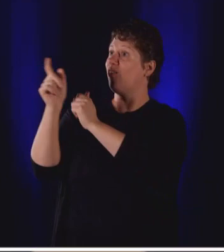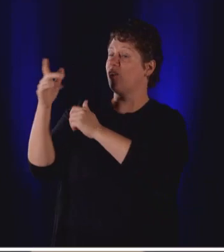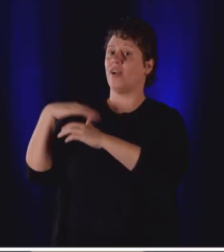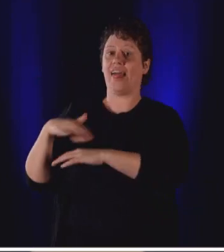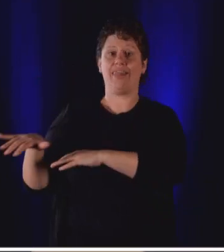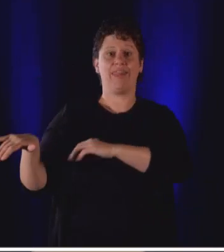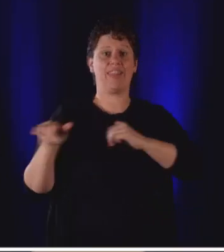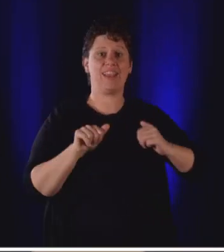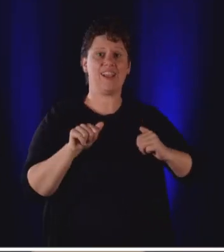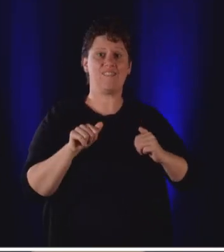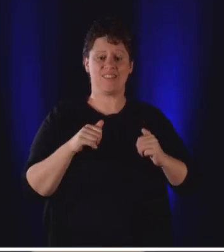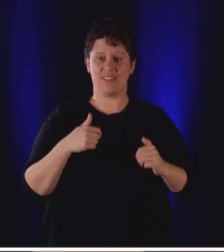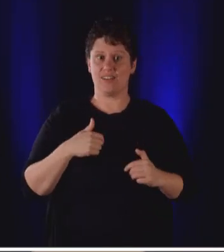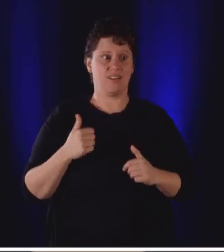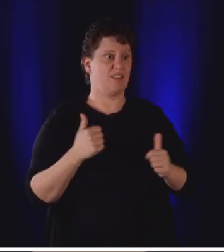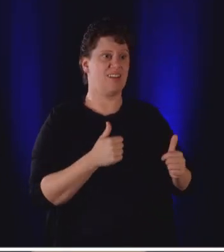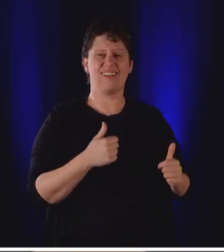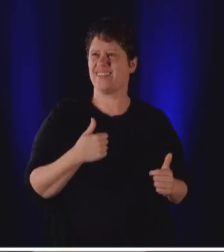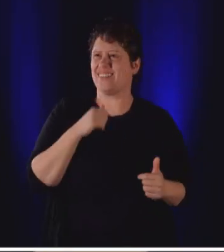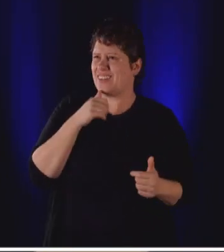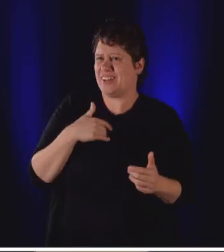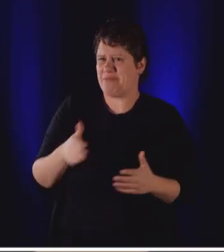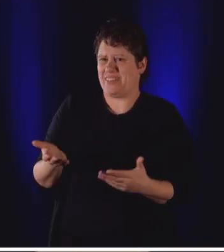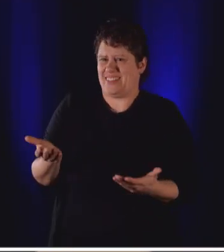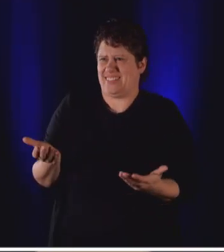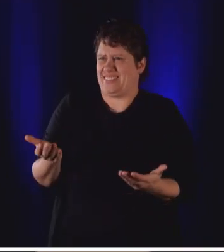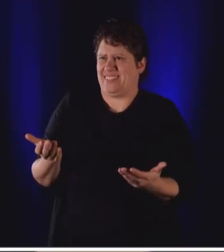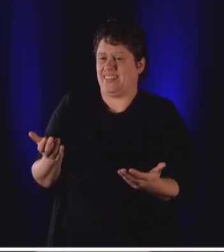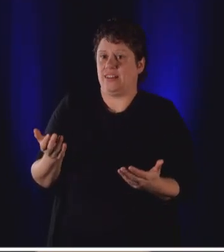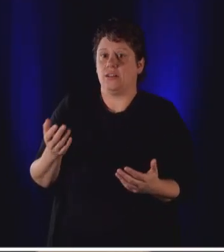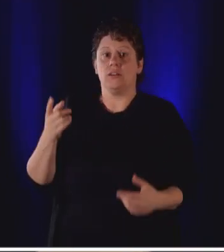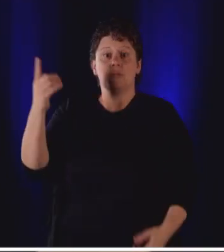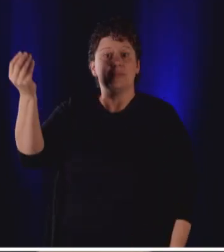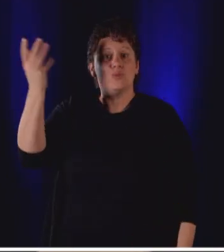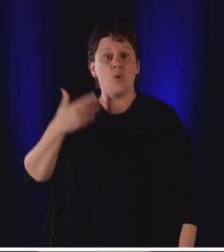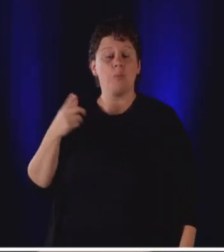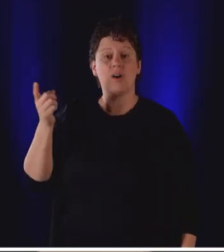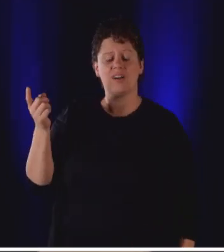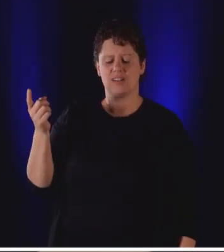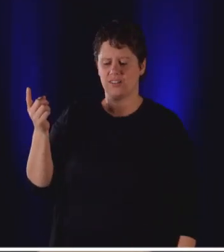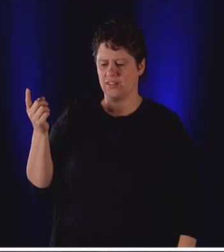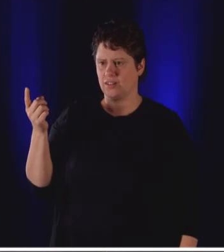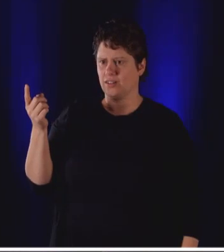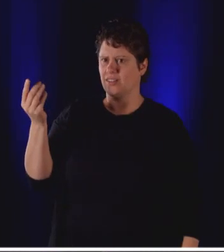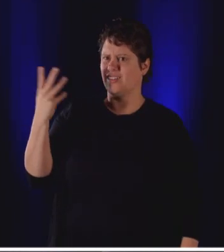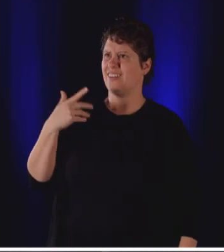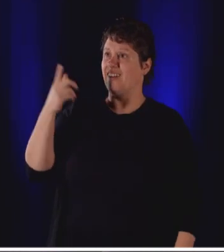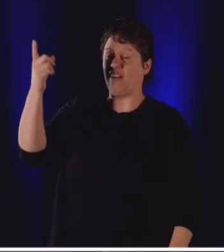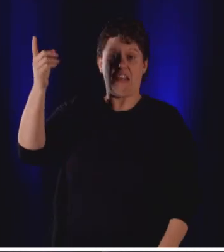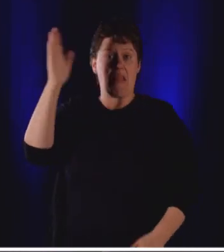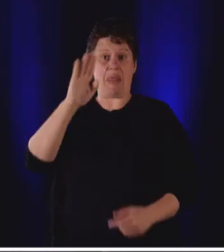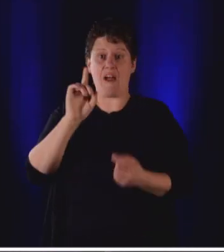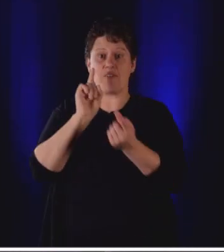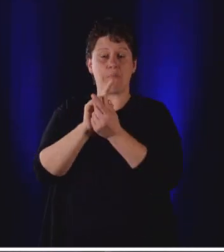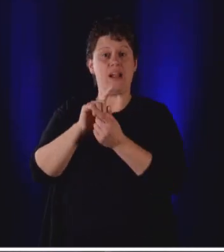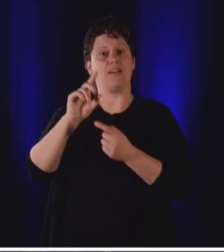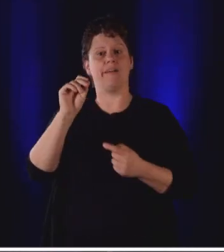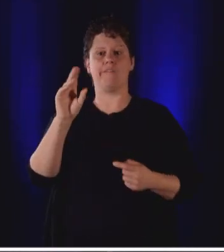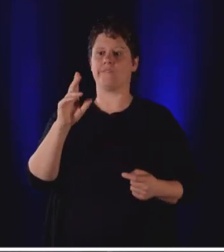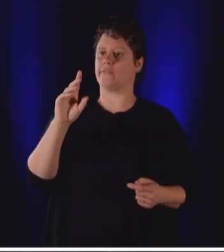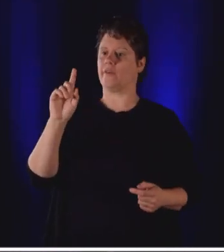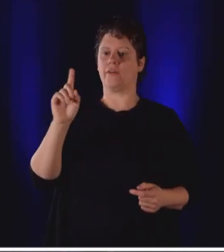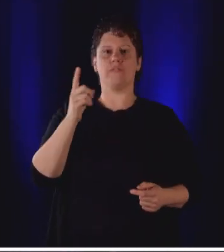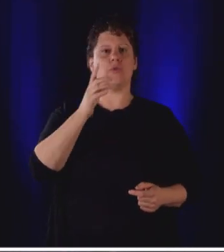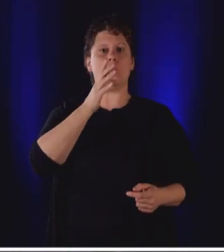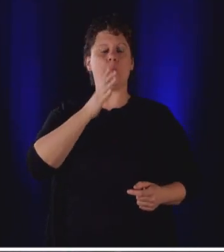was a challenge. And she said, well, this is the thing. I've never met the First Lady of the United States. And so